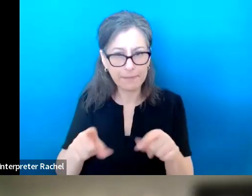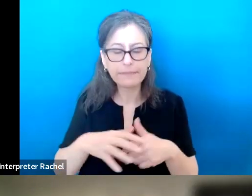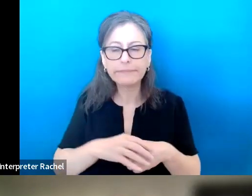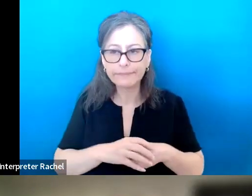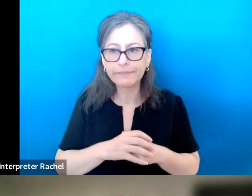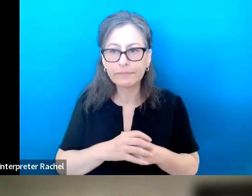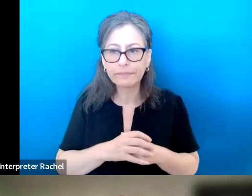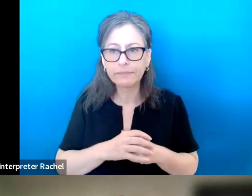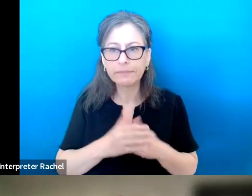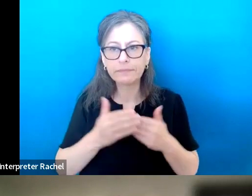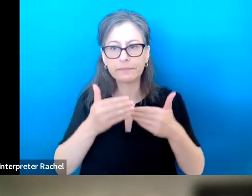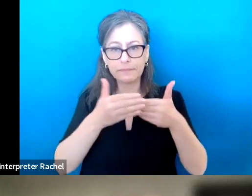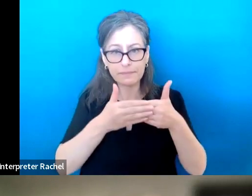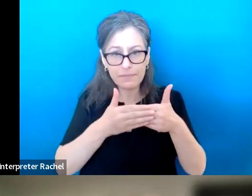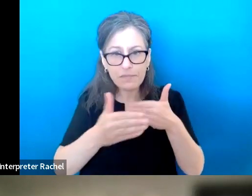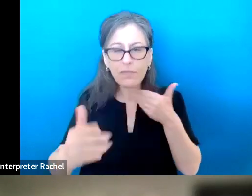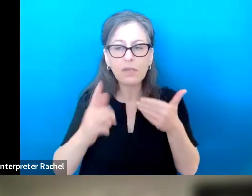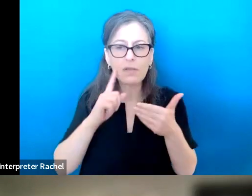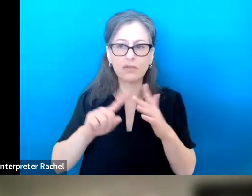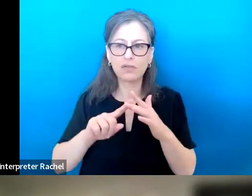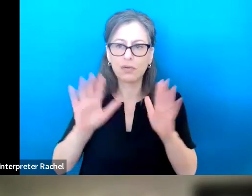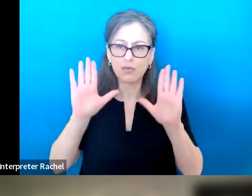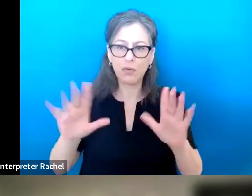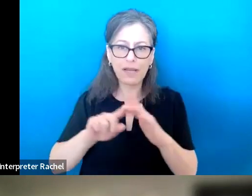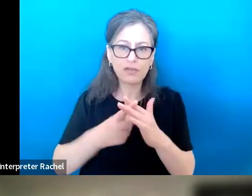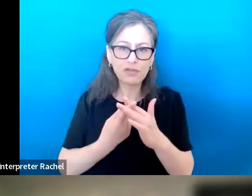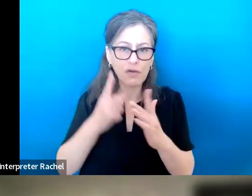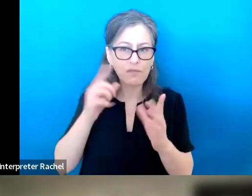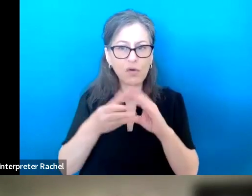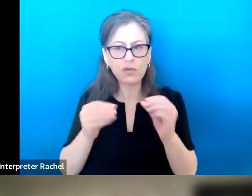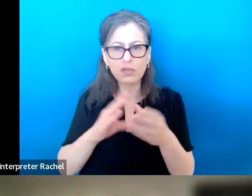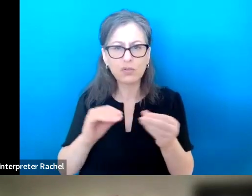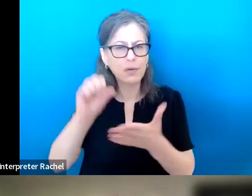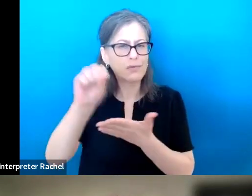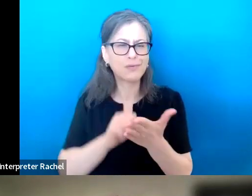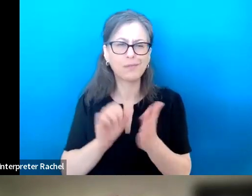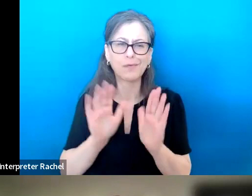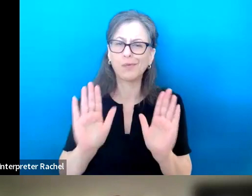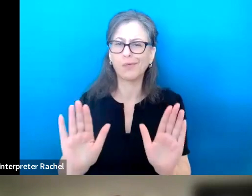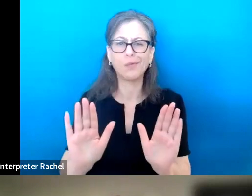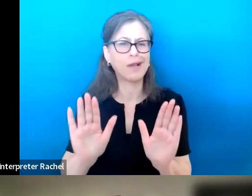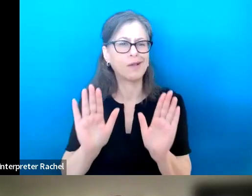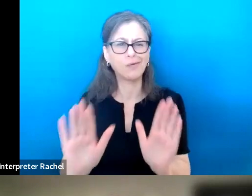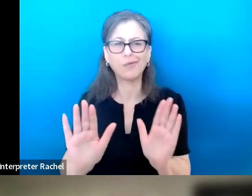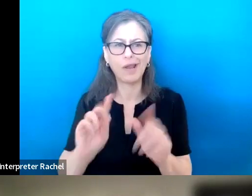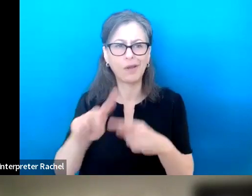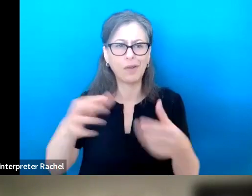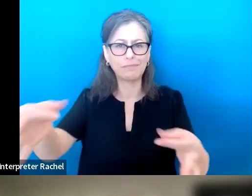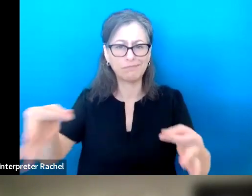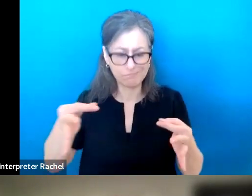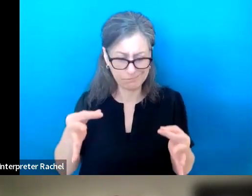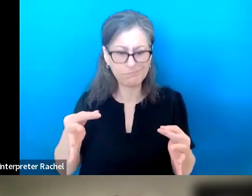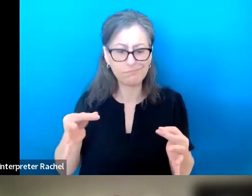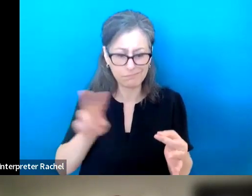we had a great starting point for a story. The script was in a great place when it came to me. And to